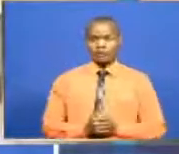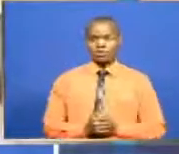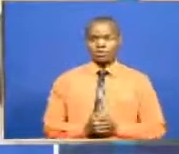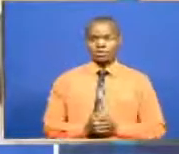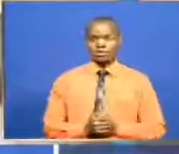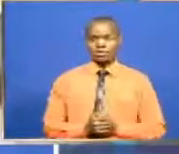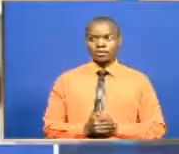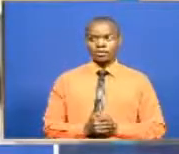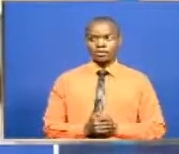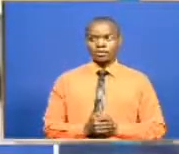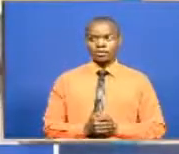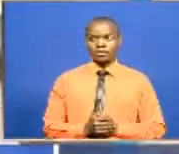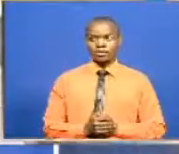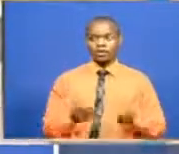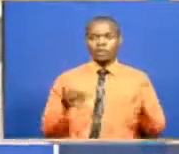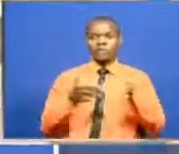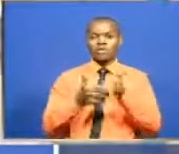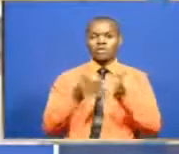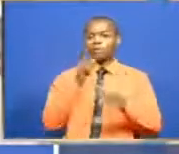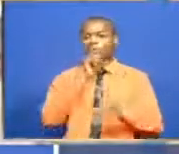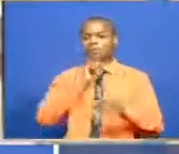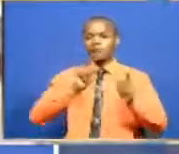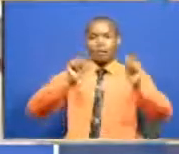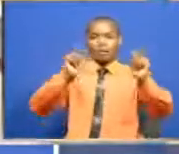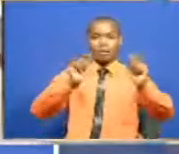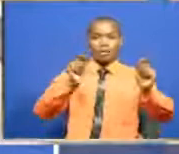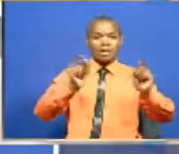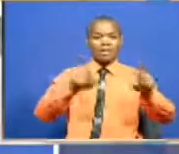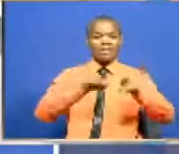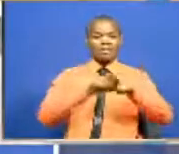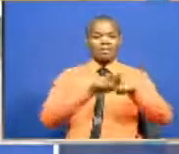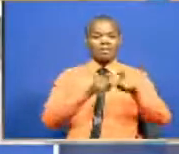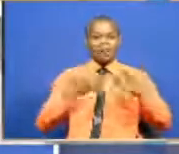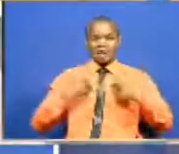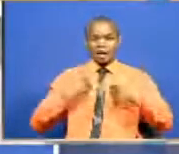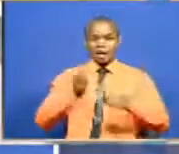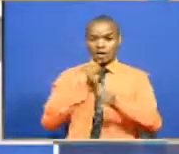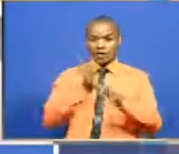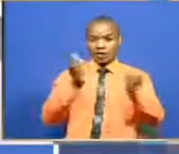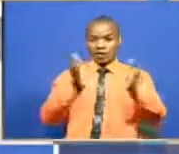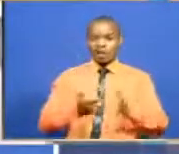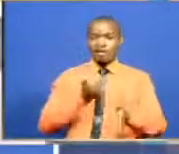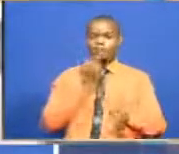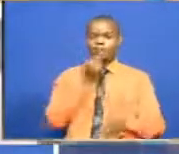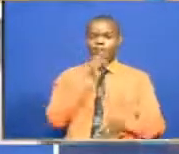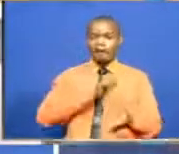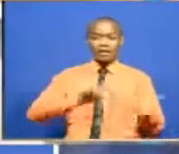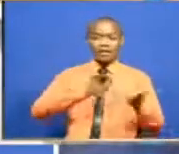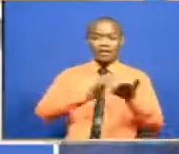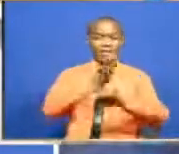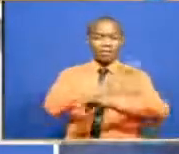Sitisha mgomo, nasema watarudi kazini. Sisi kuna jukumu tutafanya